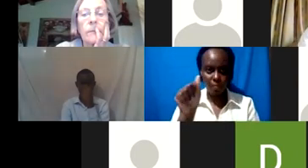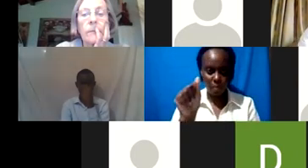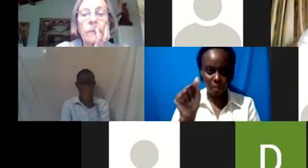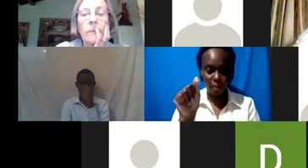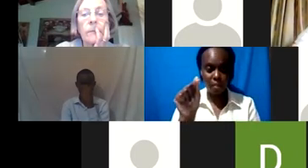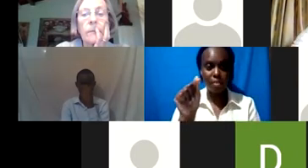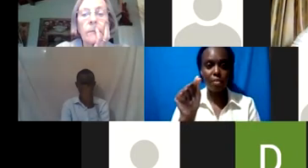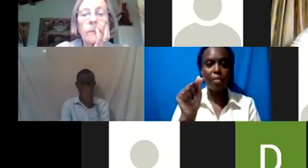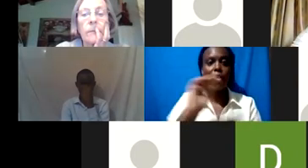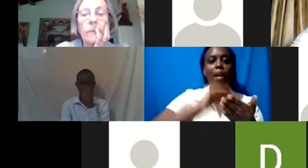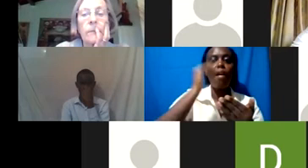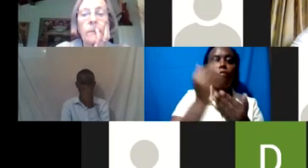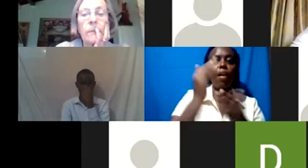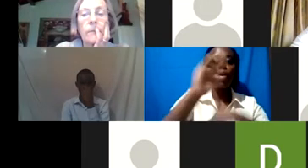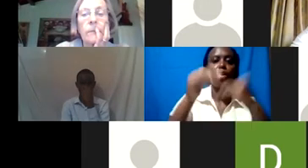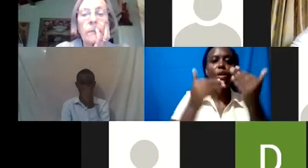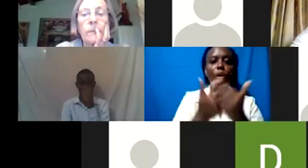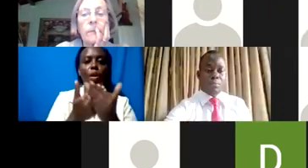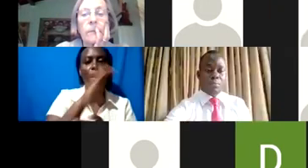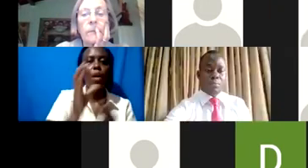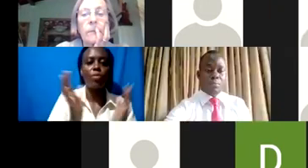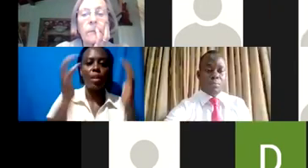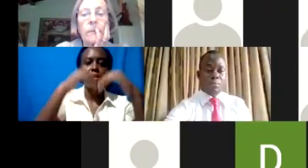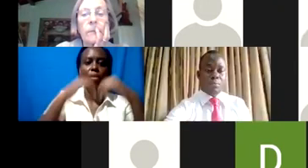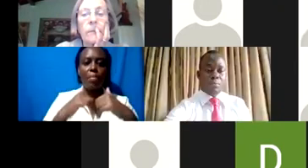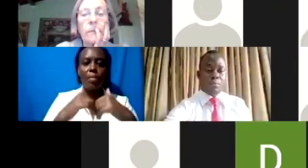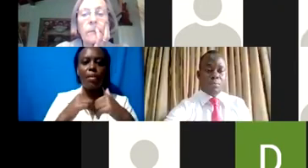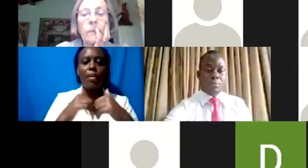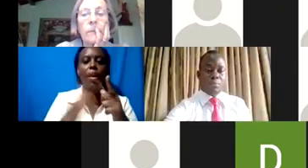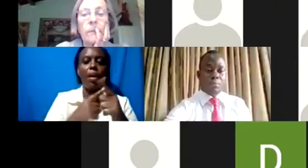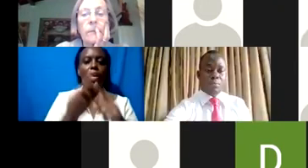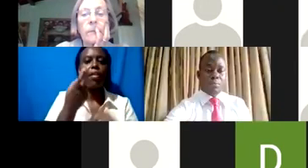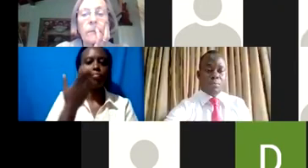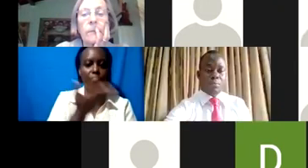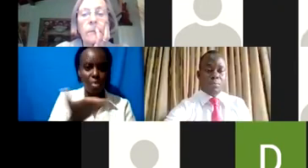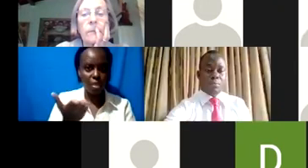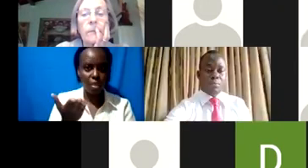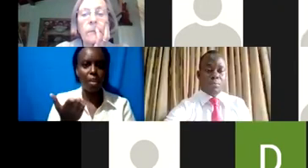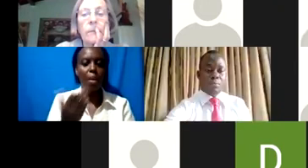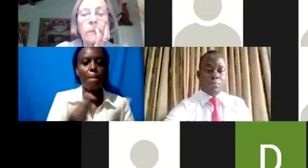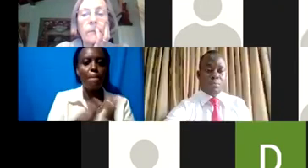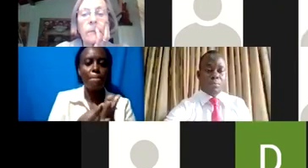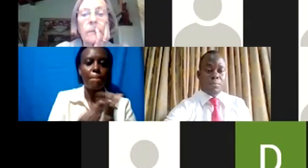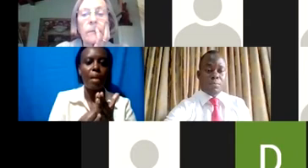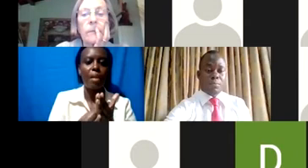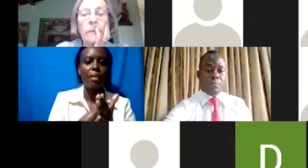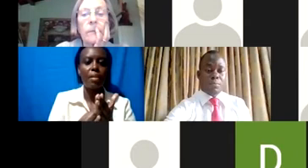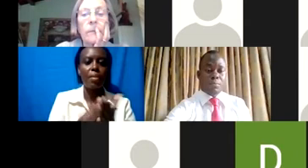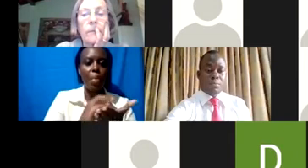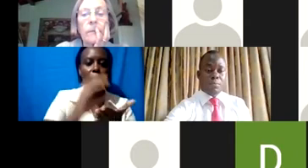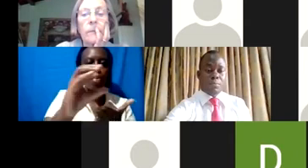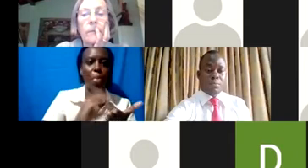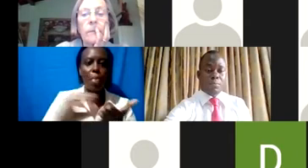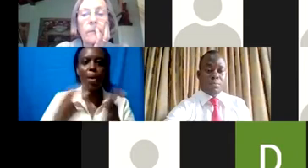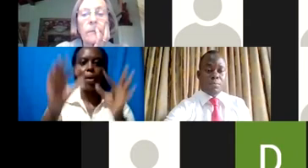a fund for all the county assemblies. Then from it, then the money is released to accounts of